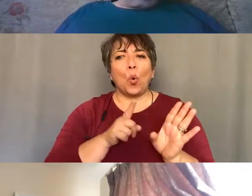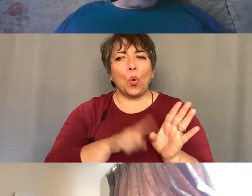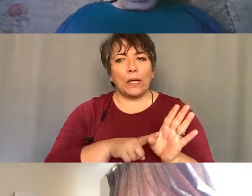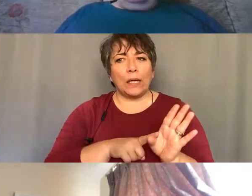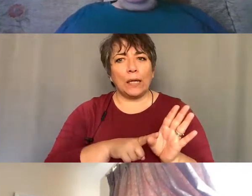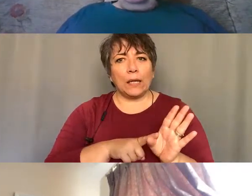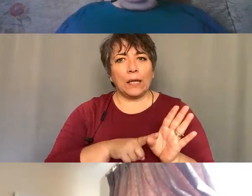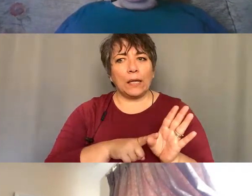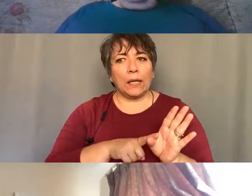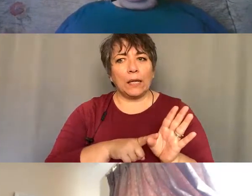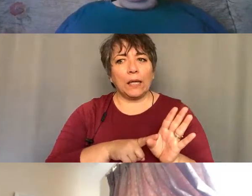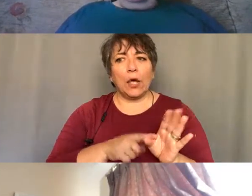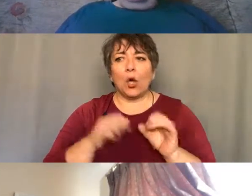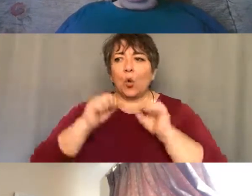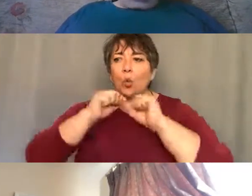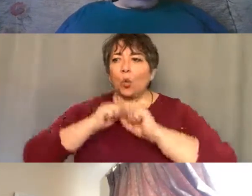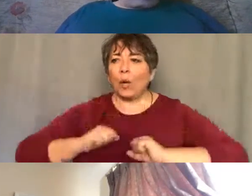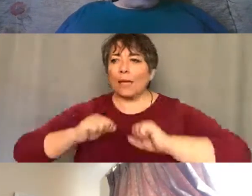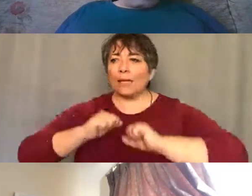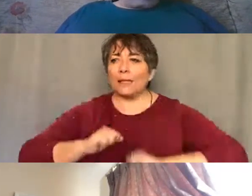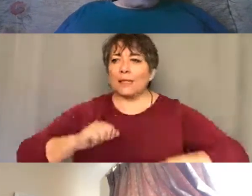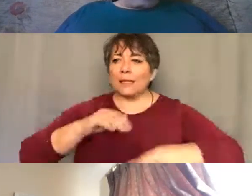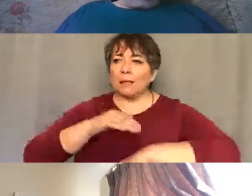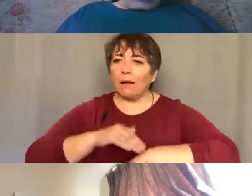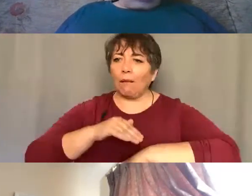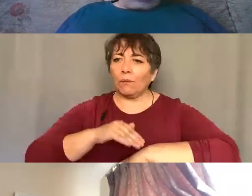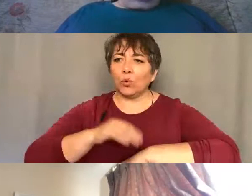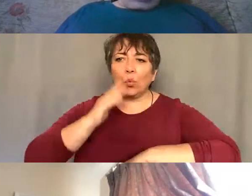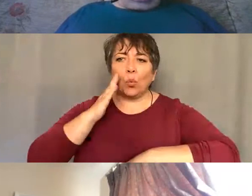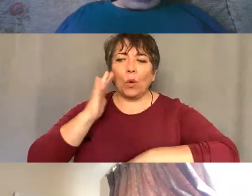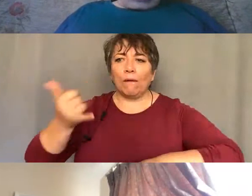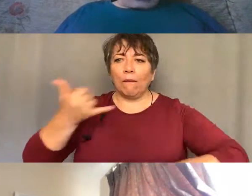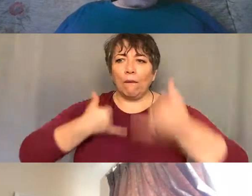times at peak demand? I know you covered a lot of this, Mark, but I'll,